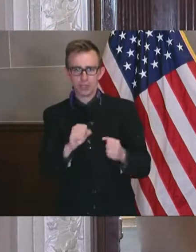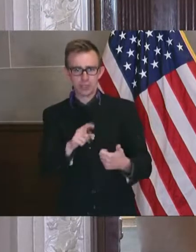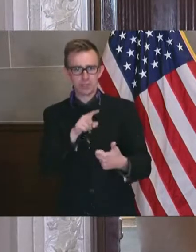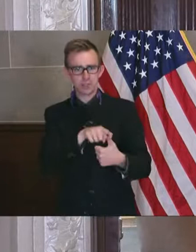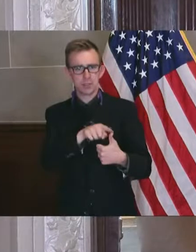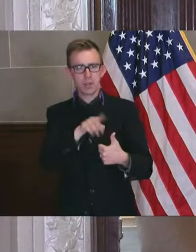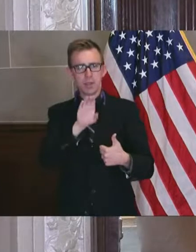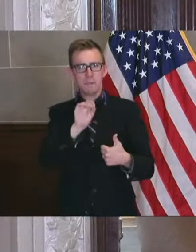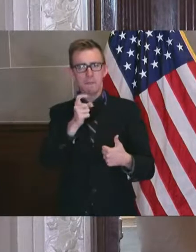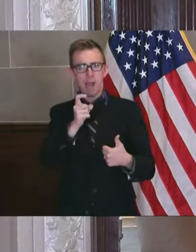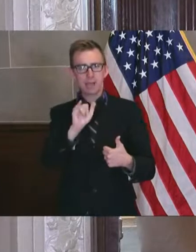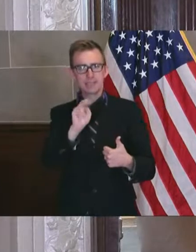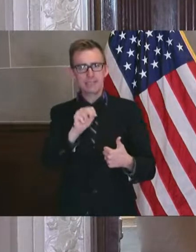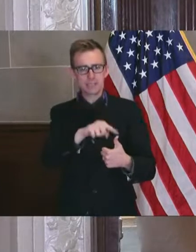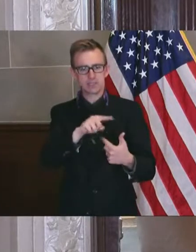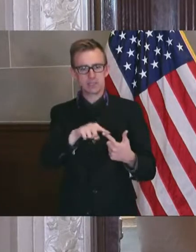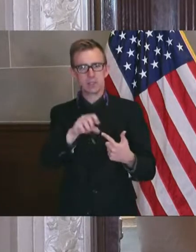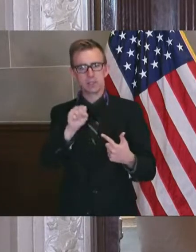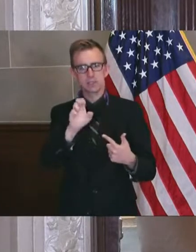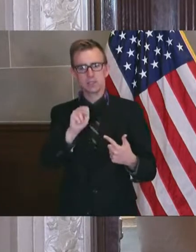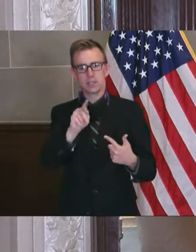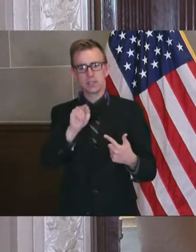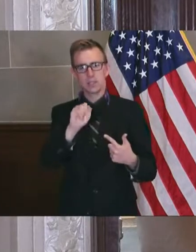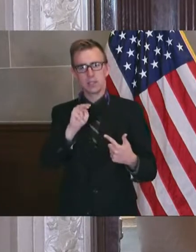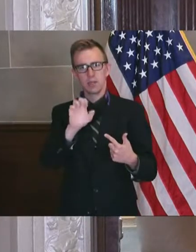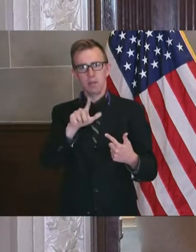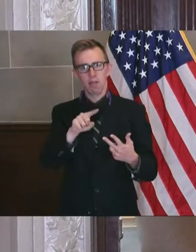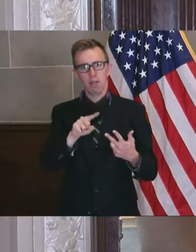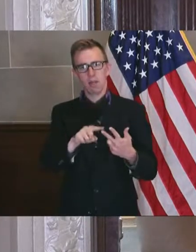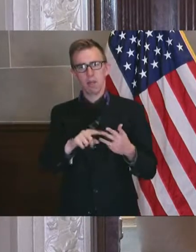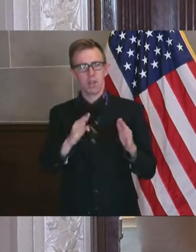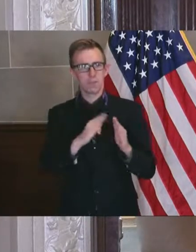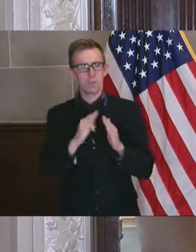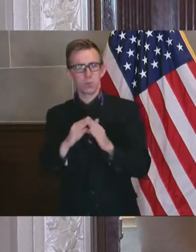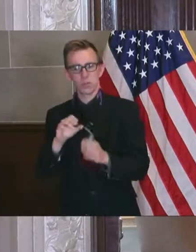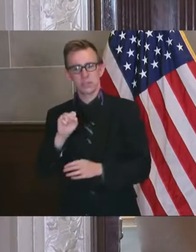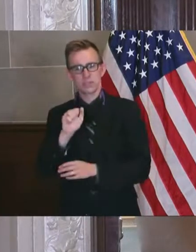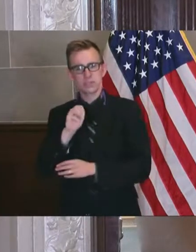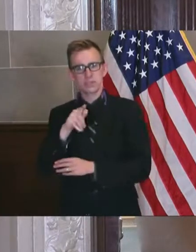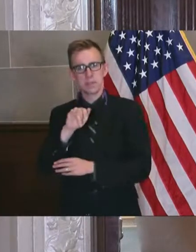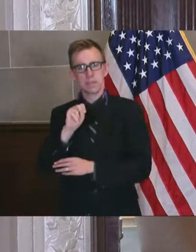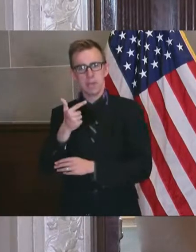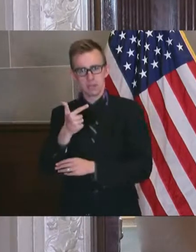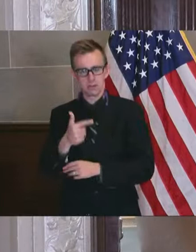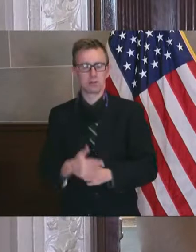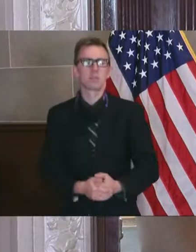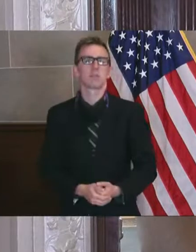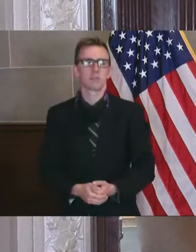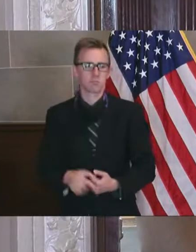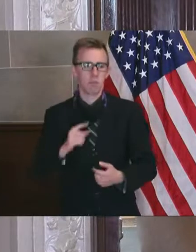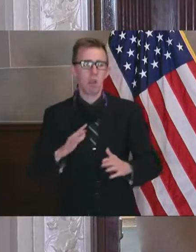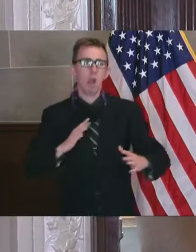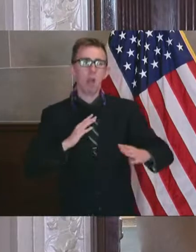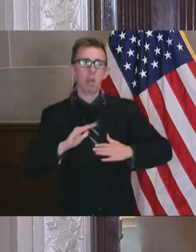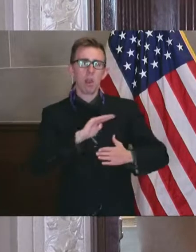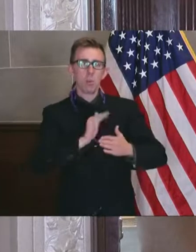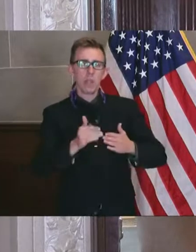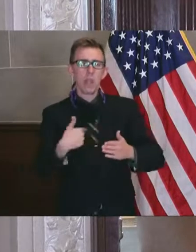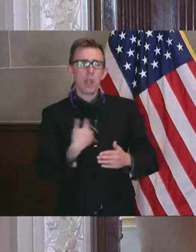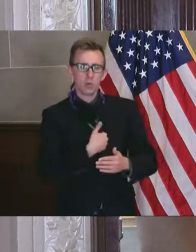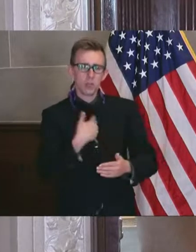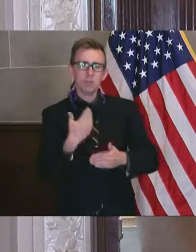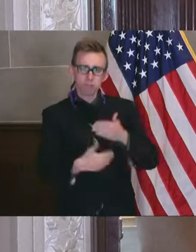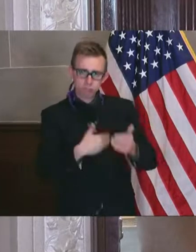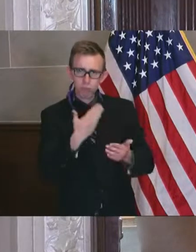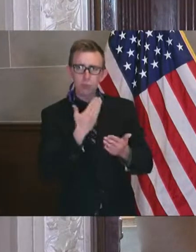box-in outbreaks, Sentinel testing, and community sampling. Even over the holiday weekend, we made some good progress